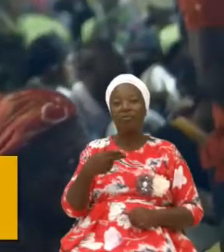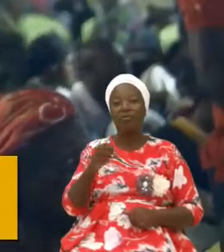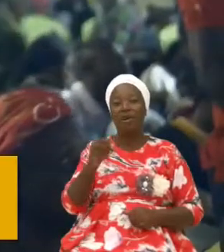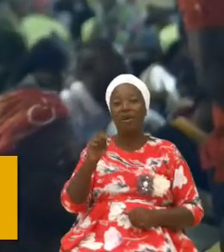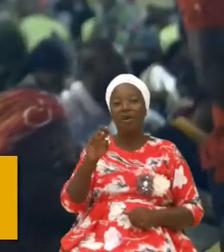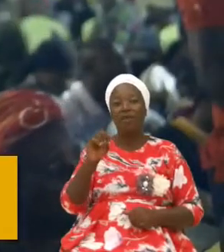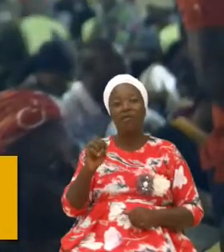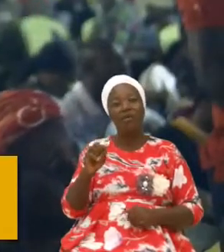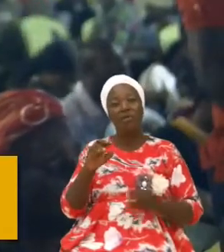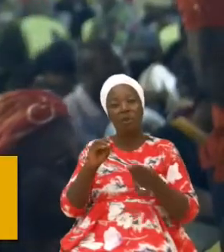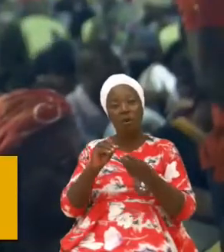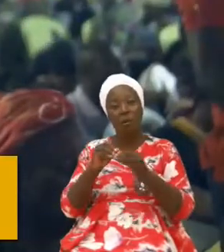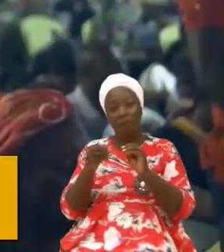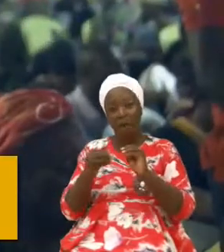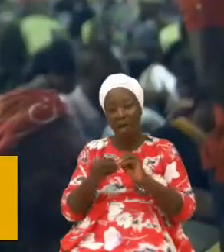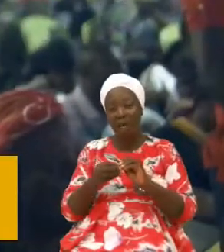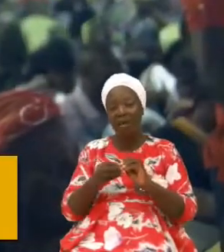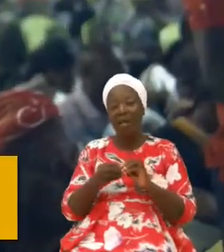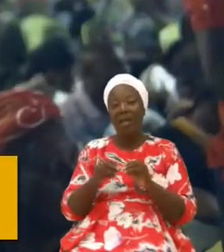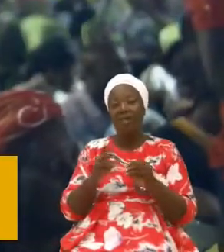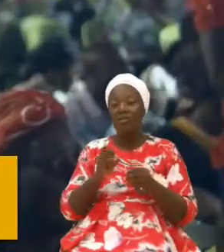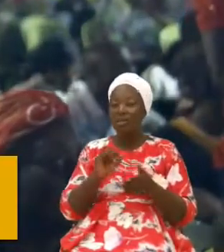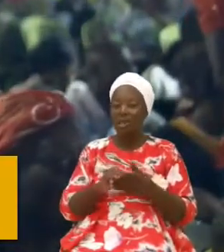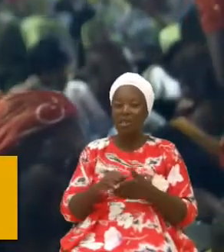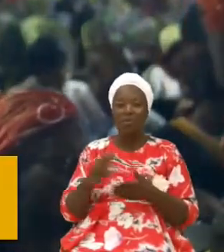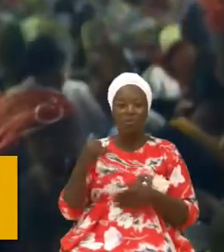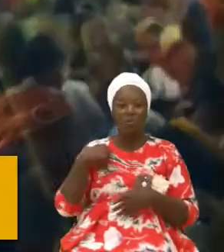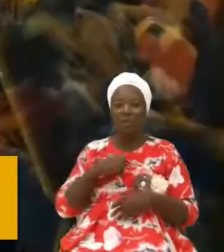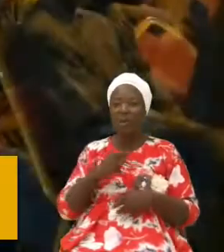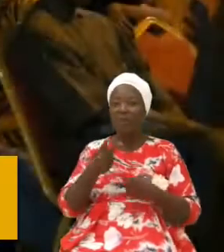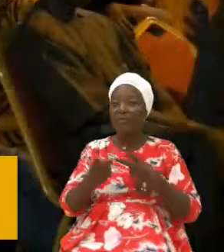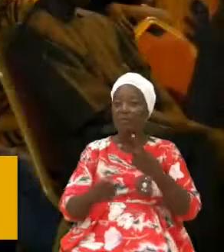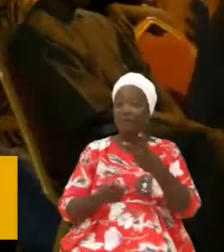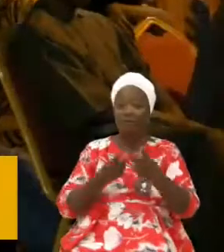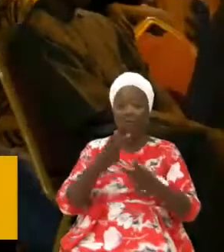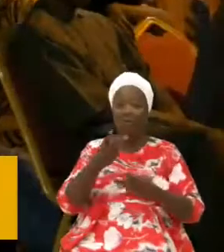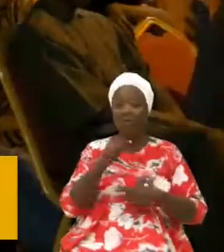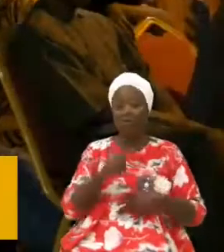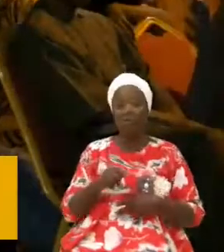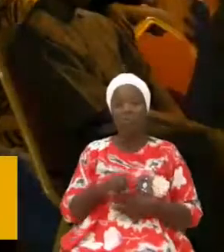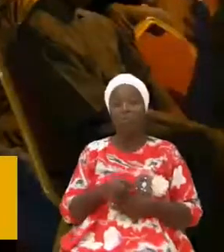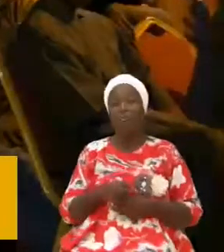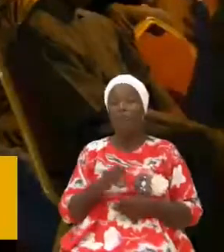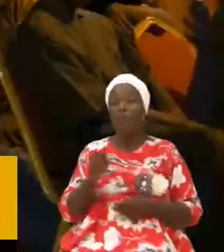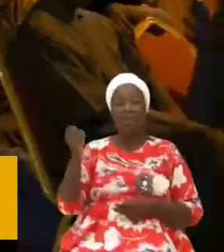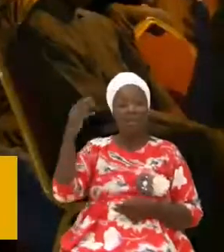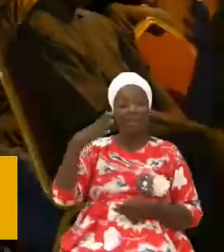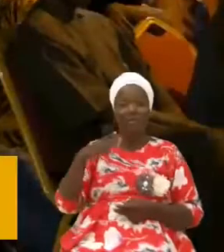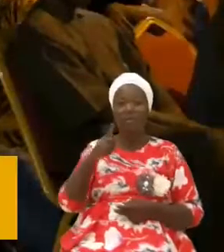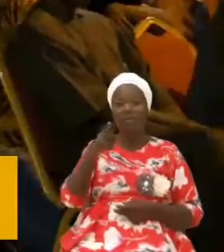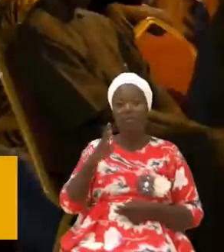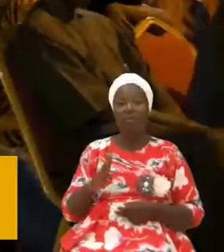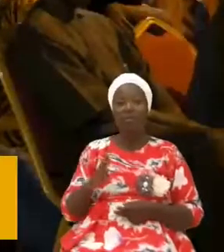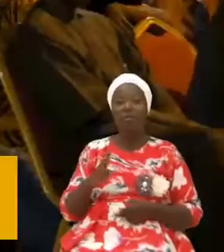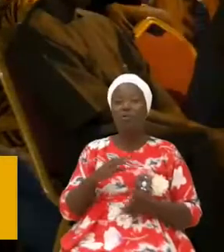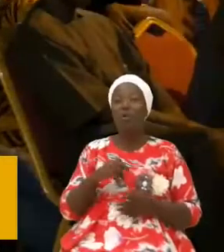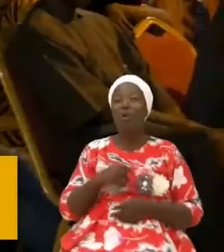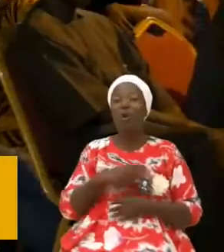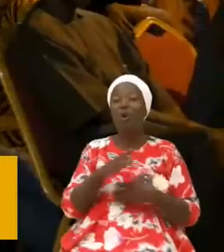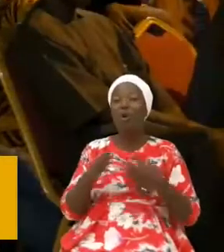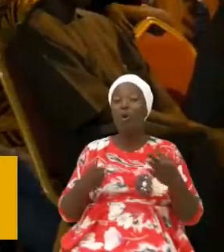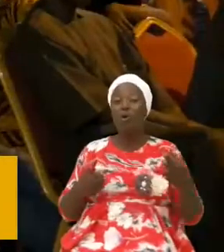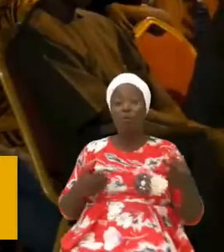number, so that we can visit you over and over. And by the grace of God, next